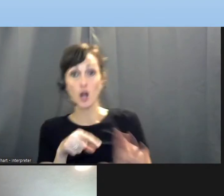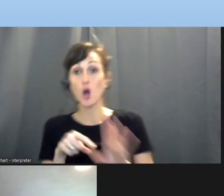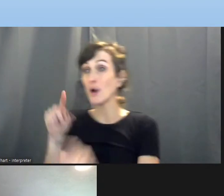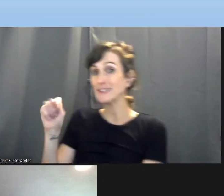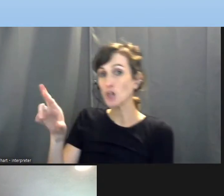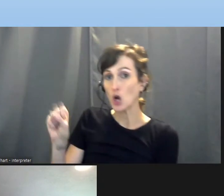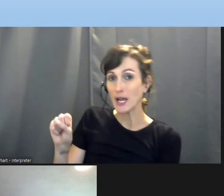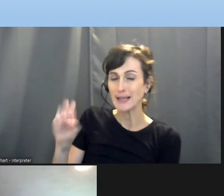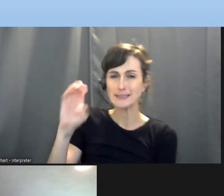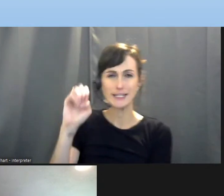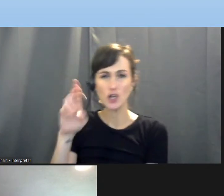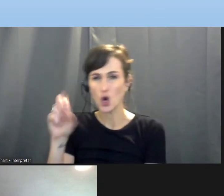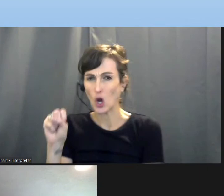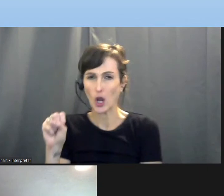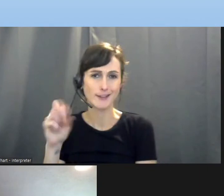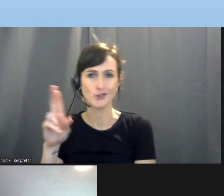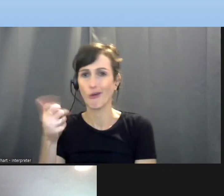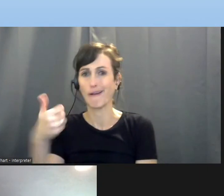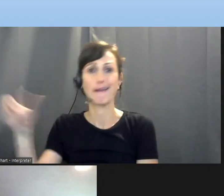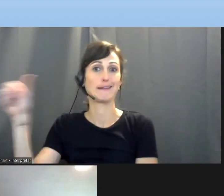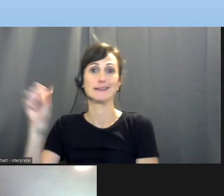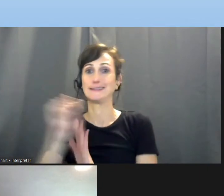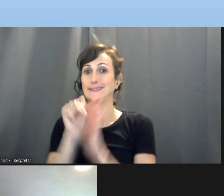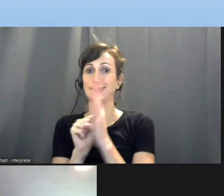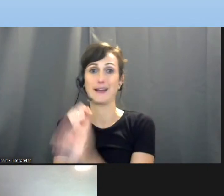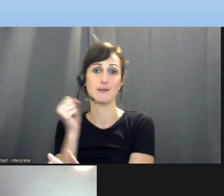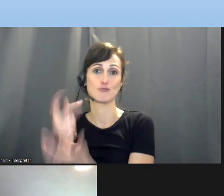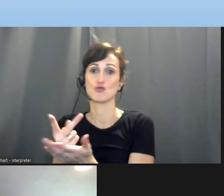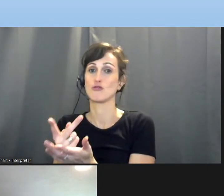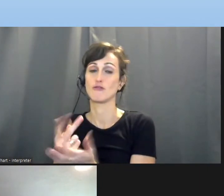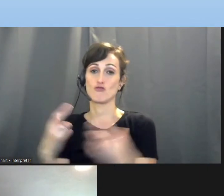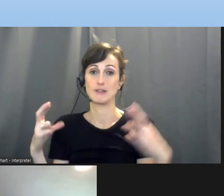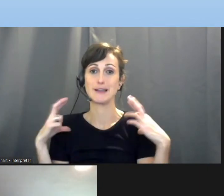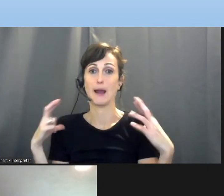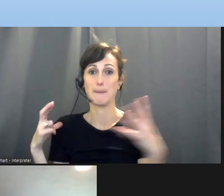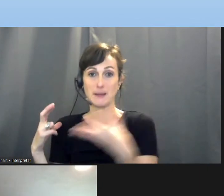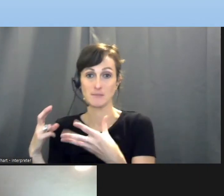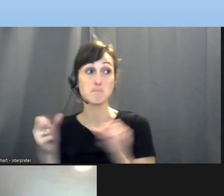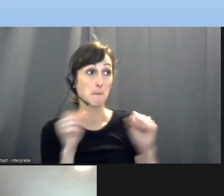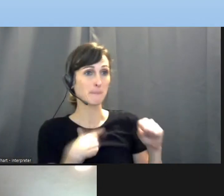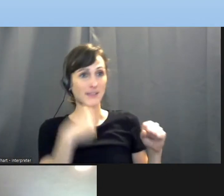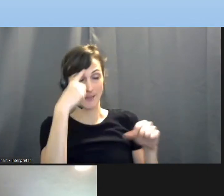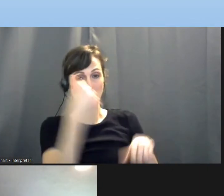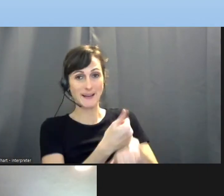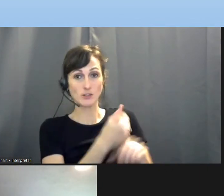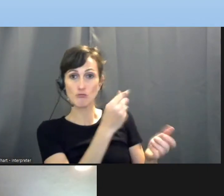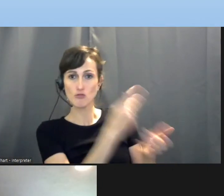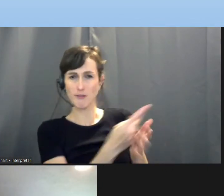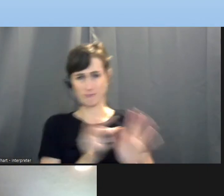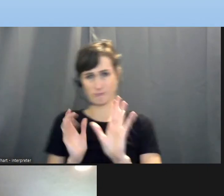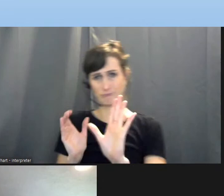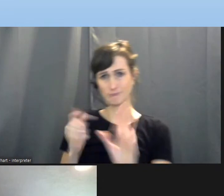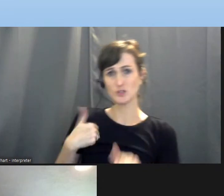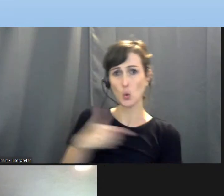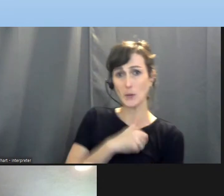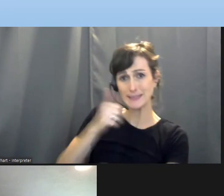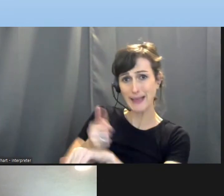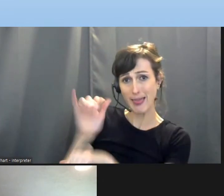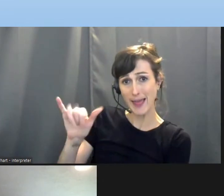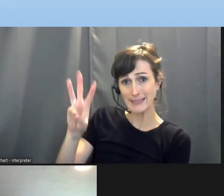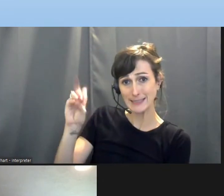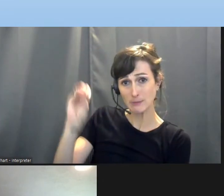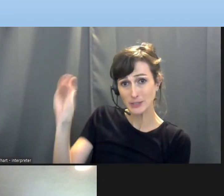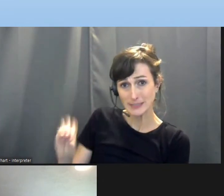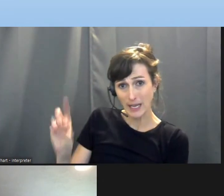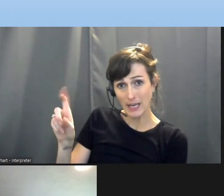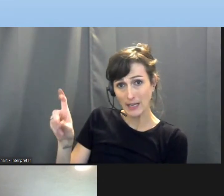ERS, any of the Yes. state-approved retirements. So I think just based on approval. Do we by- set that 60% or,